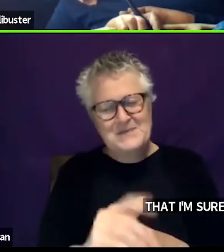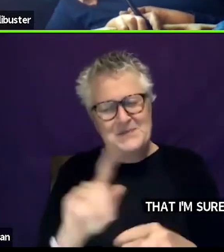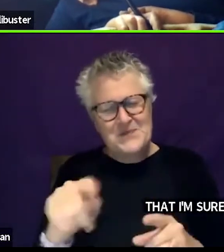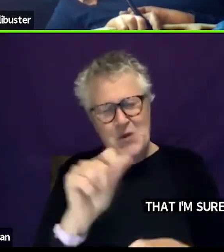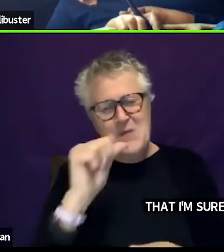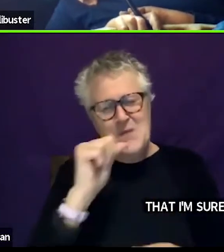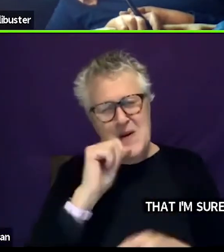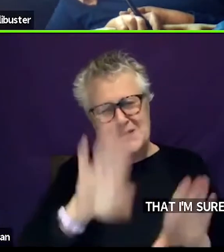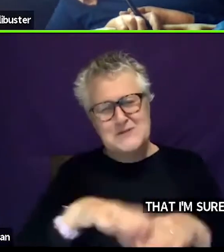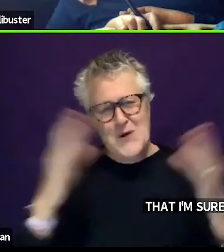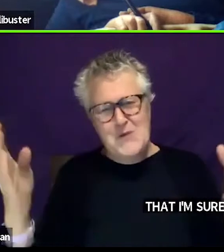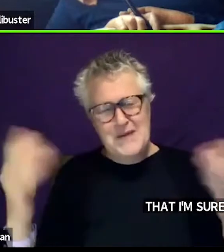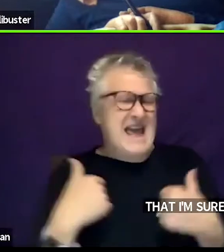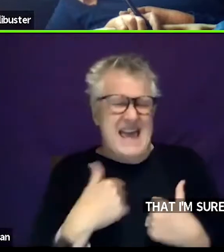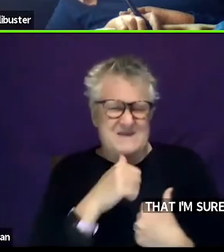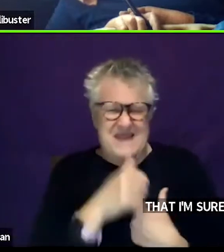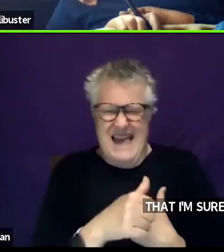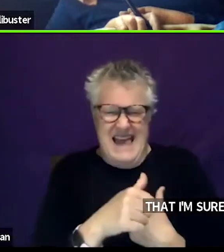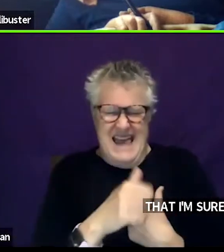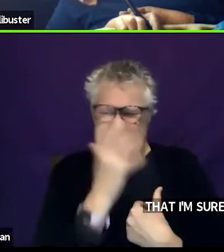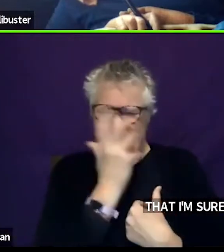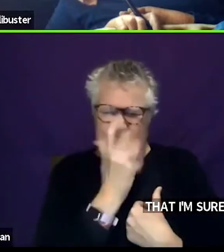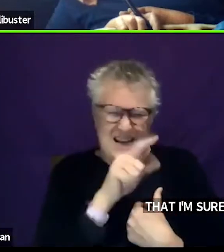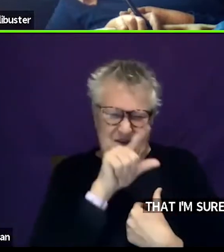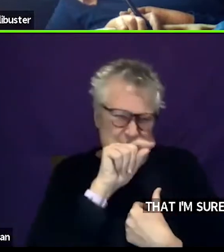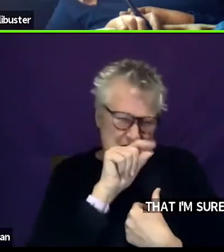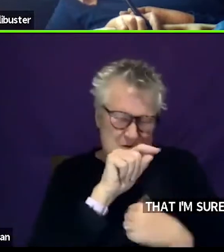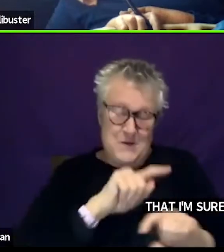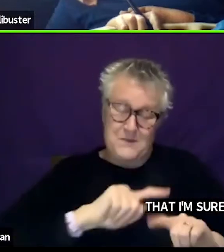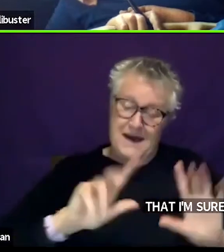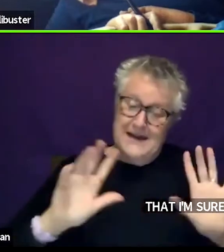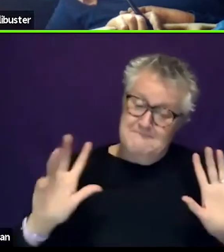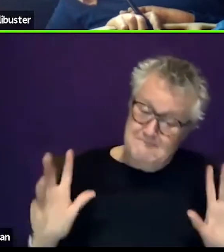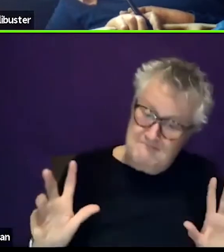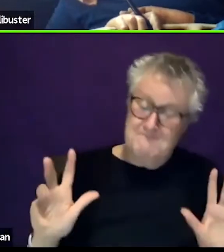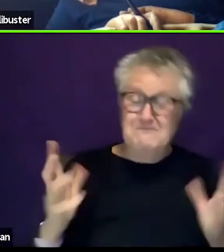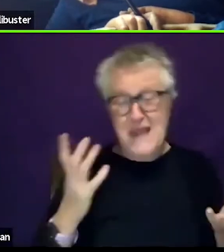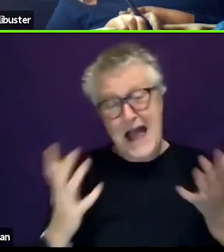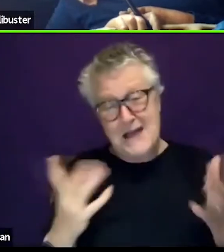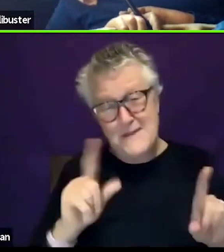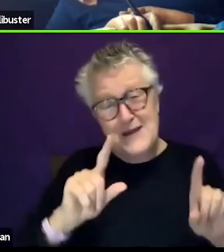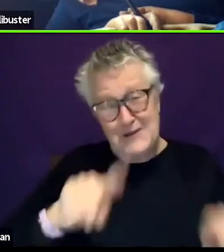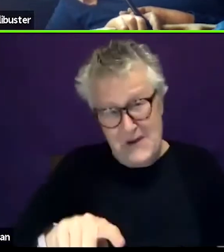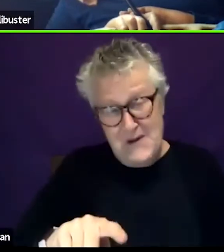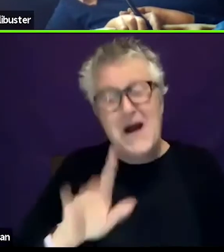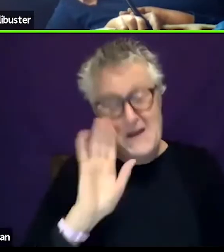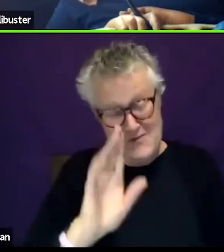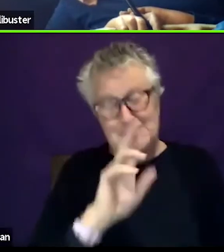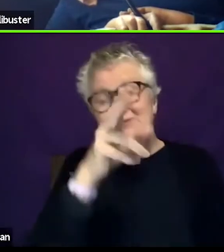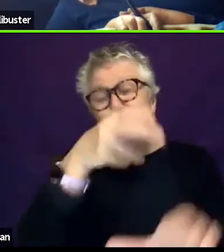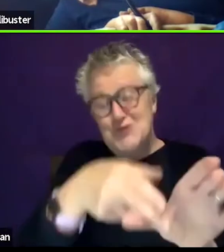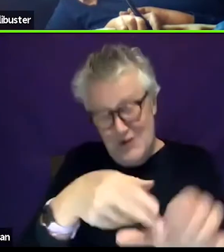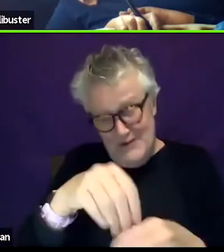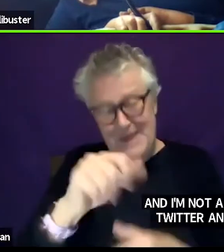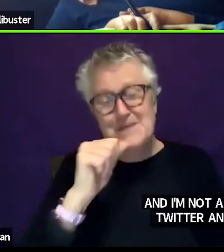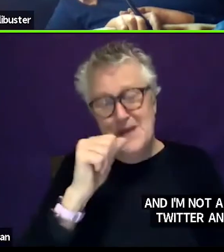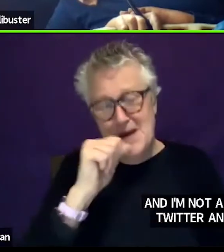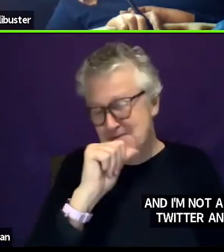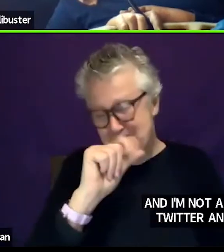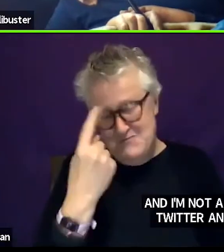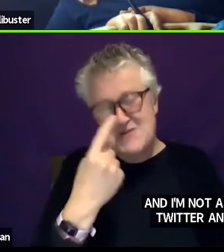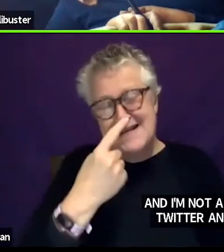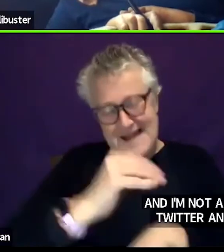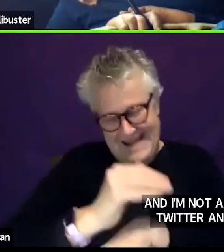hobble along in Twitter. And now that I know you're there, I will join you in the pub some night,